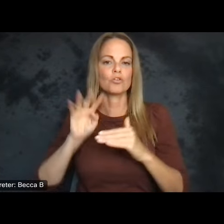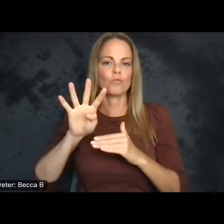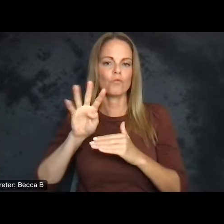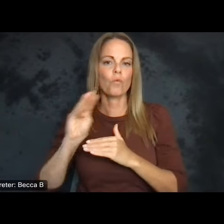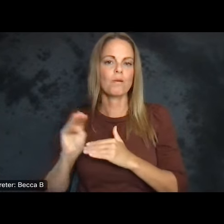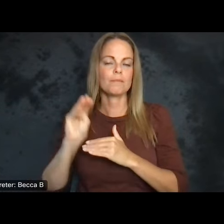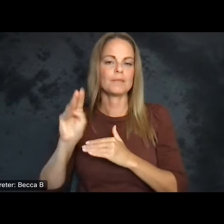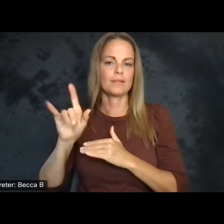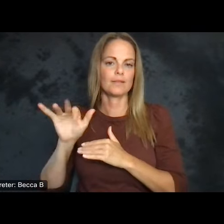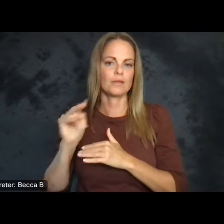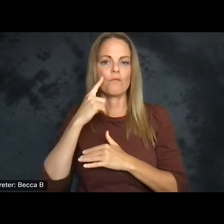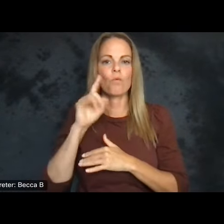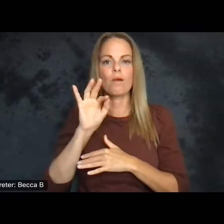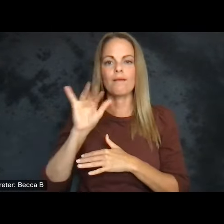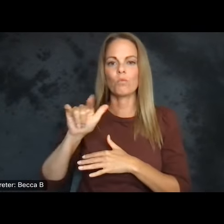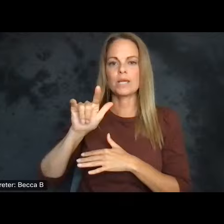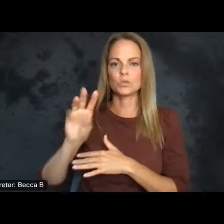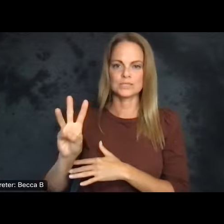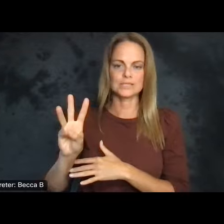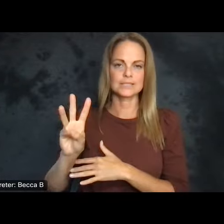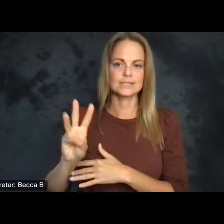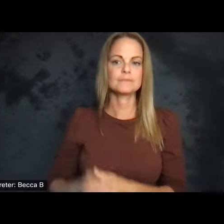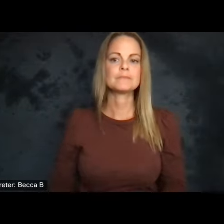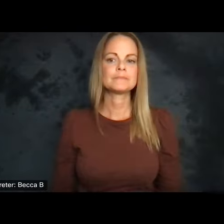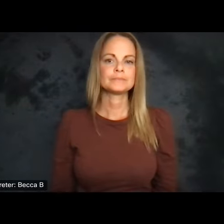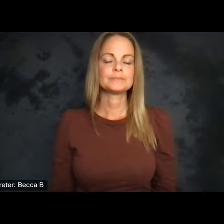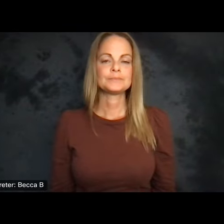in FY26.